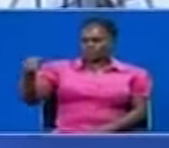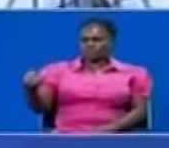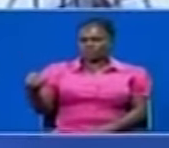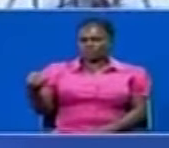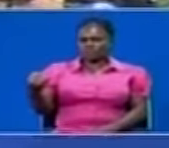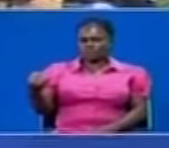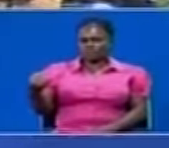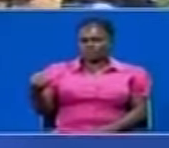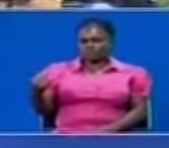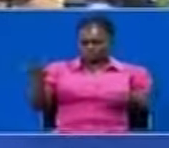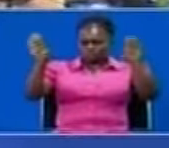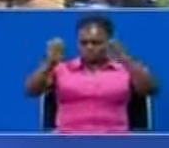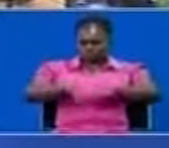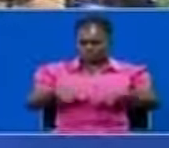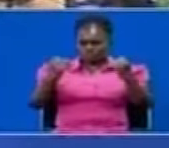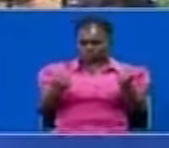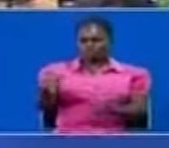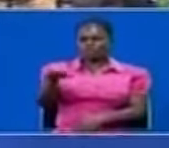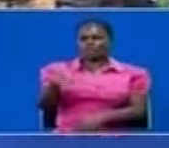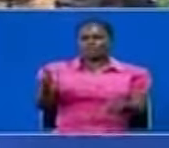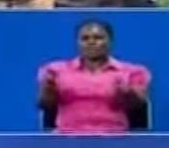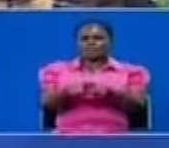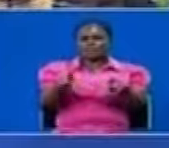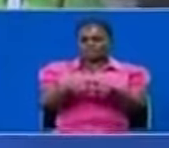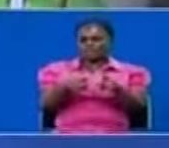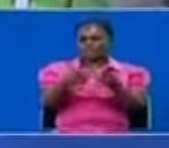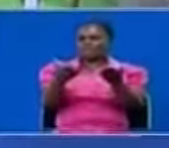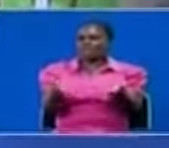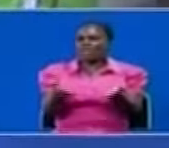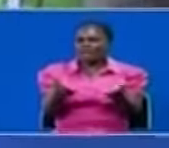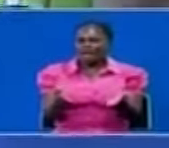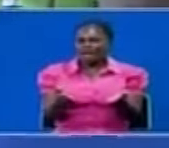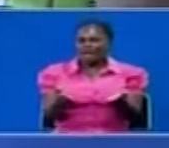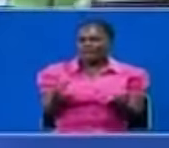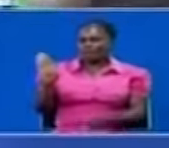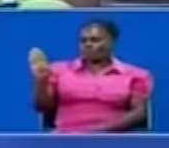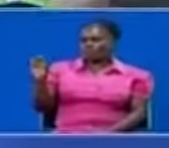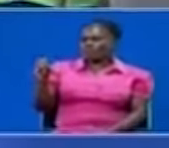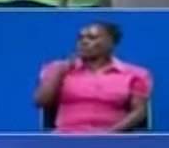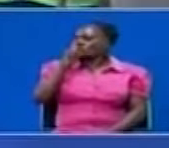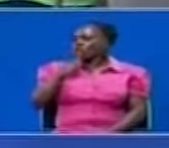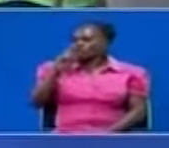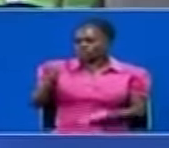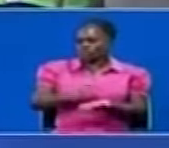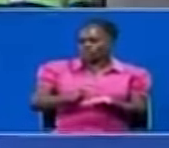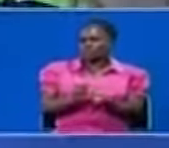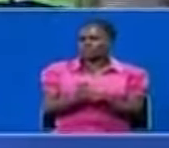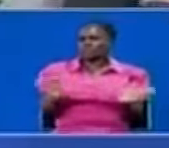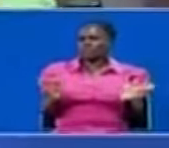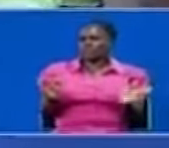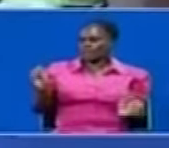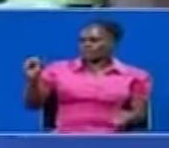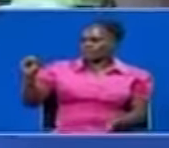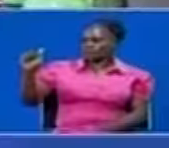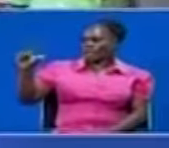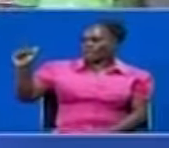in its Rift Valley stronghold. Also conspicuously present in Bomet was KANU Secretary General Nick